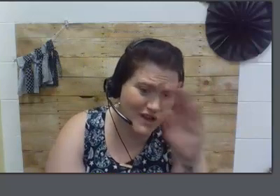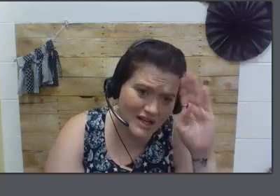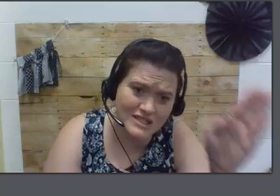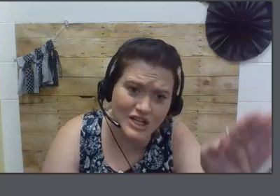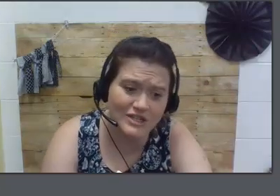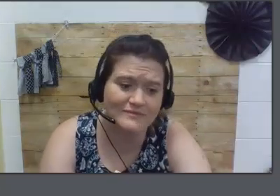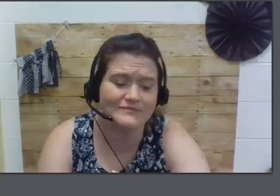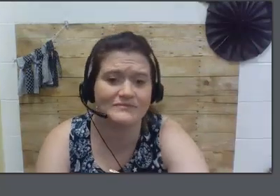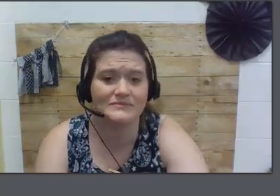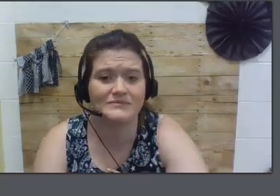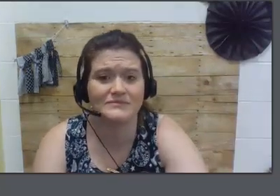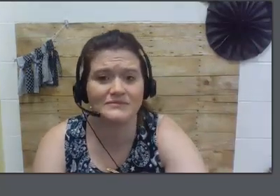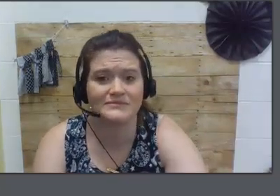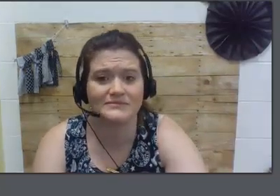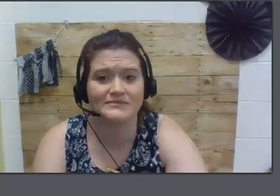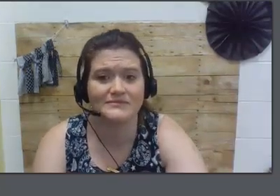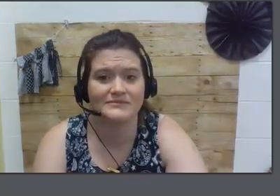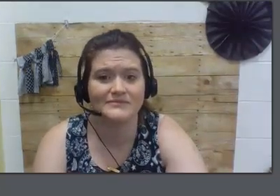Mr. Fox, sir.